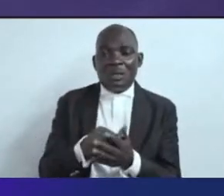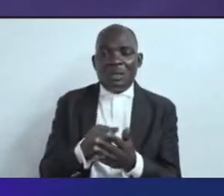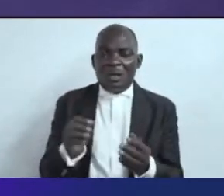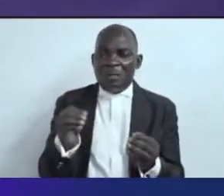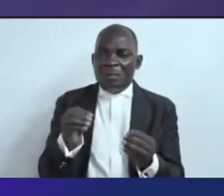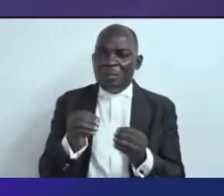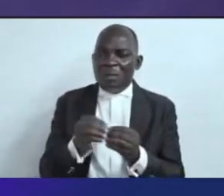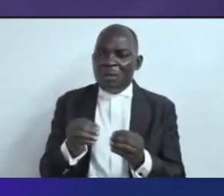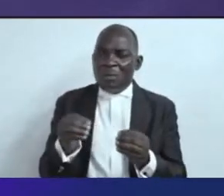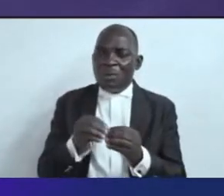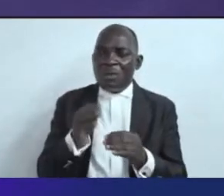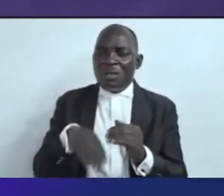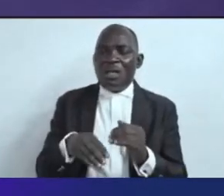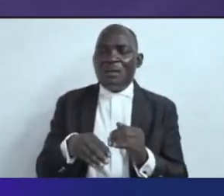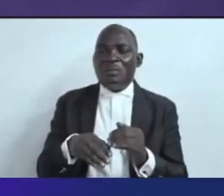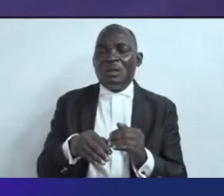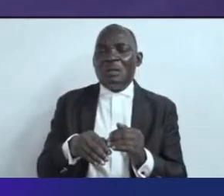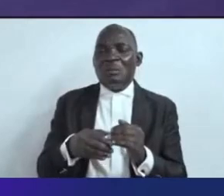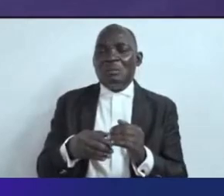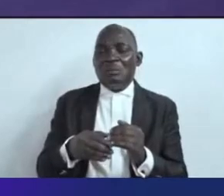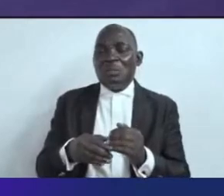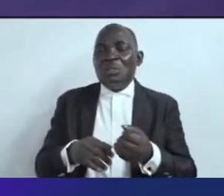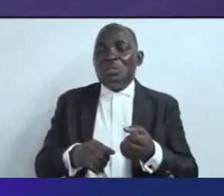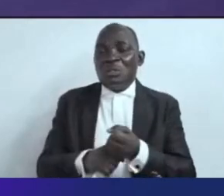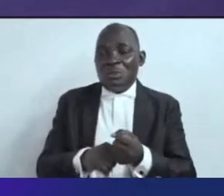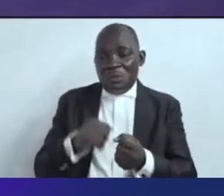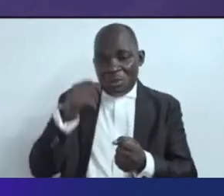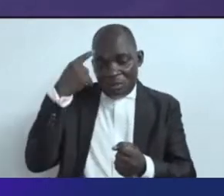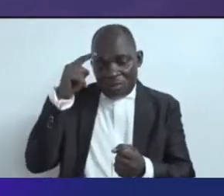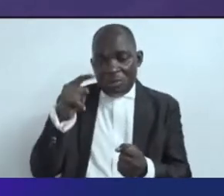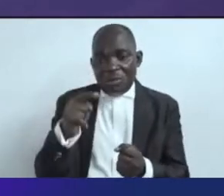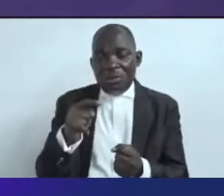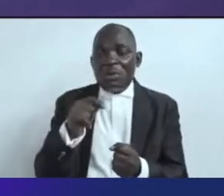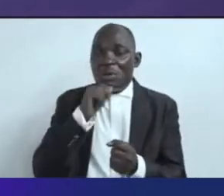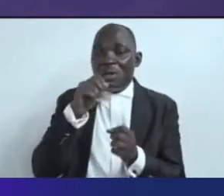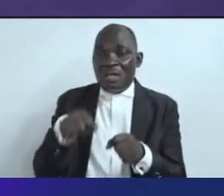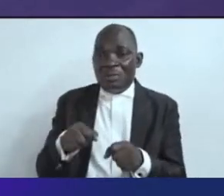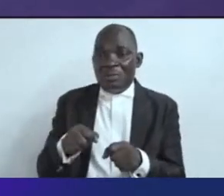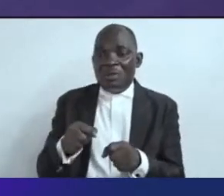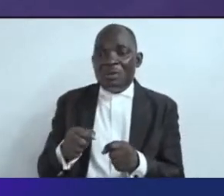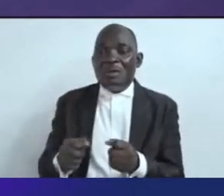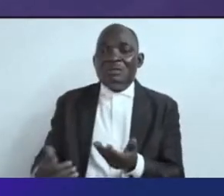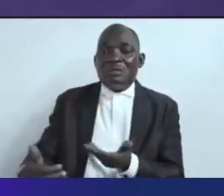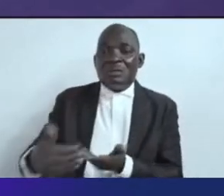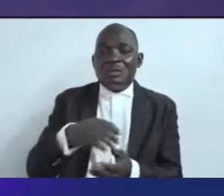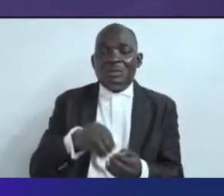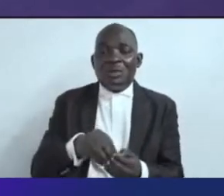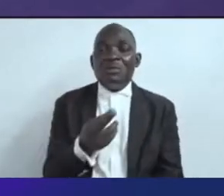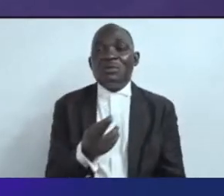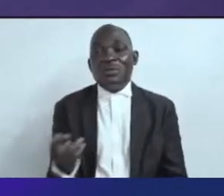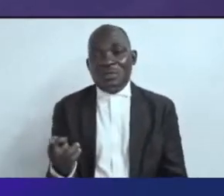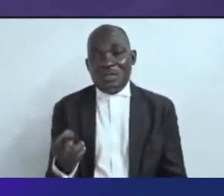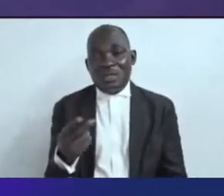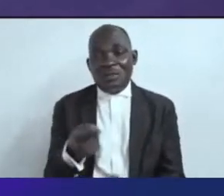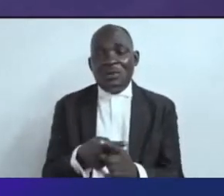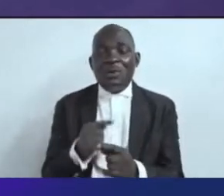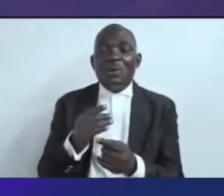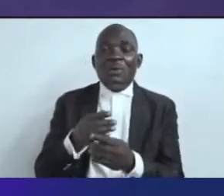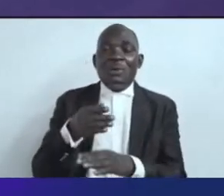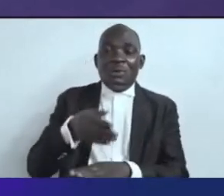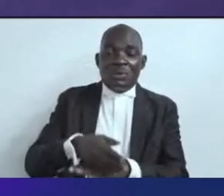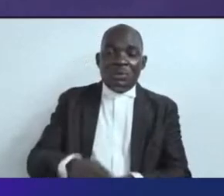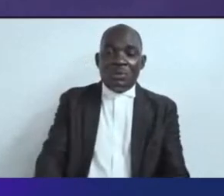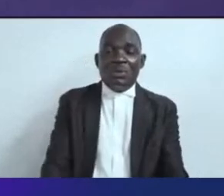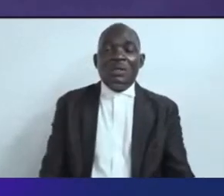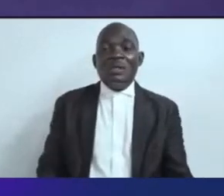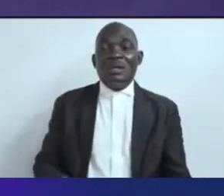than compensated for our inability to raise as much resources from cocoa in